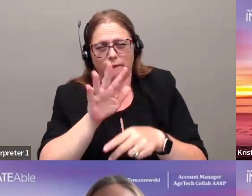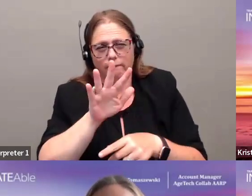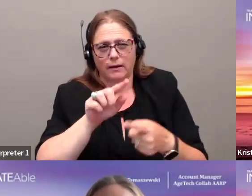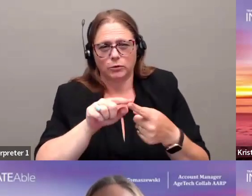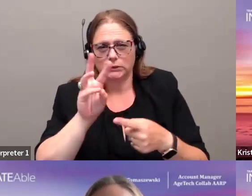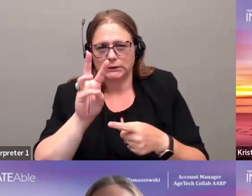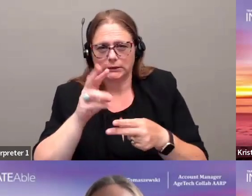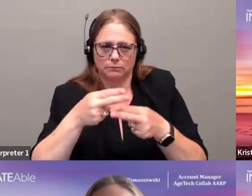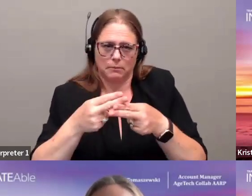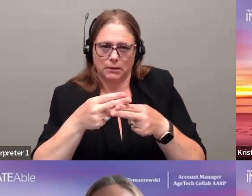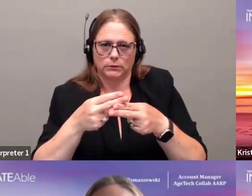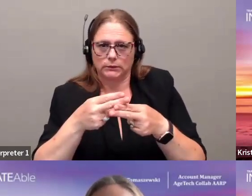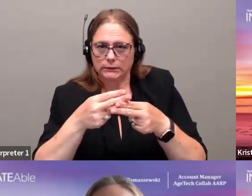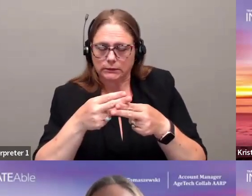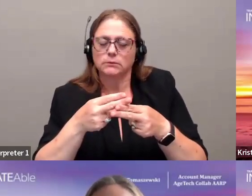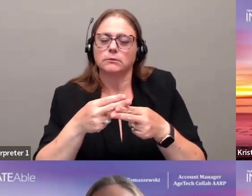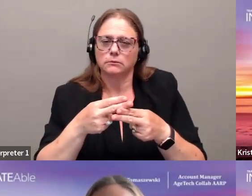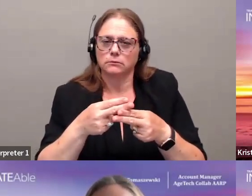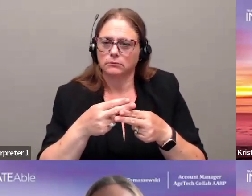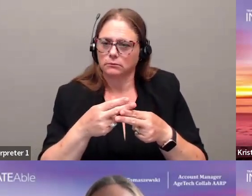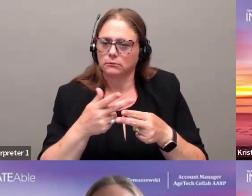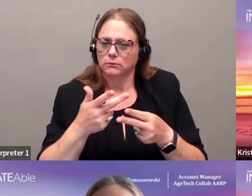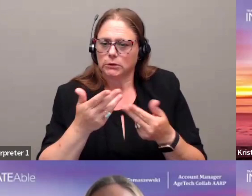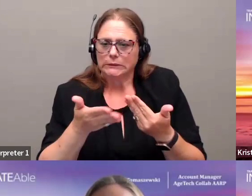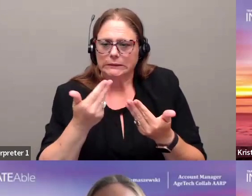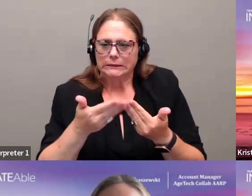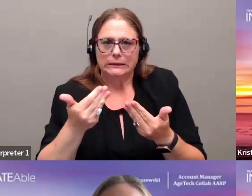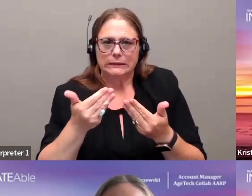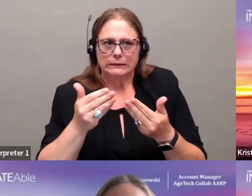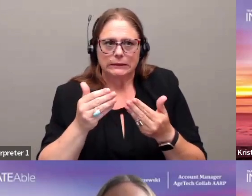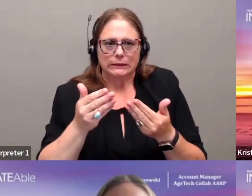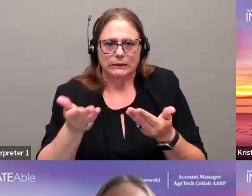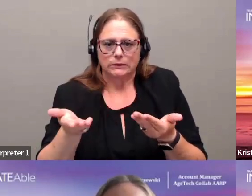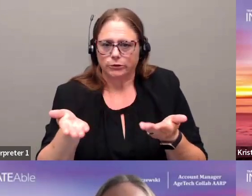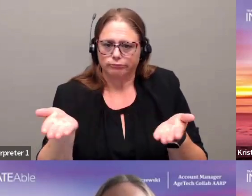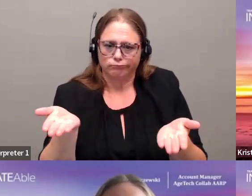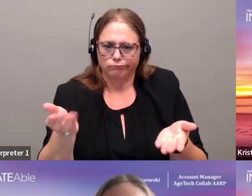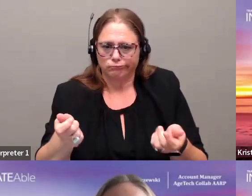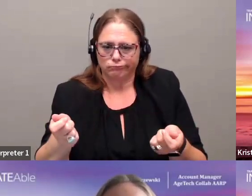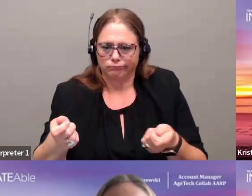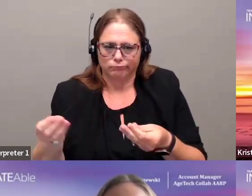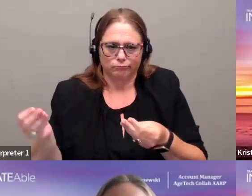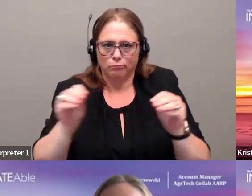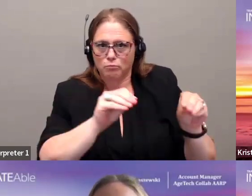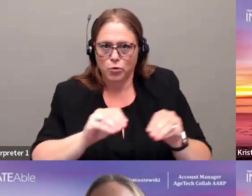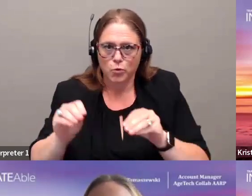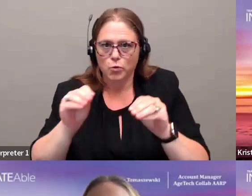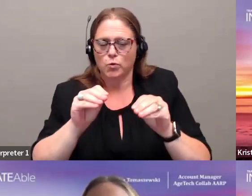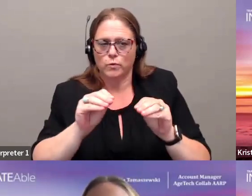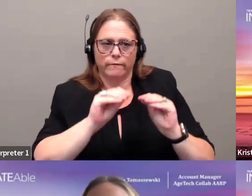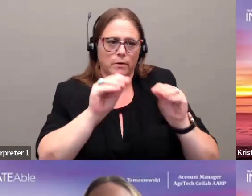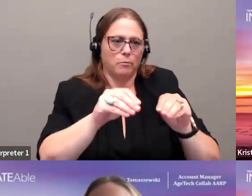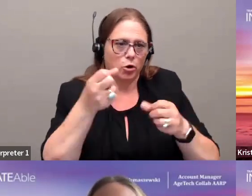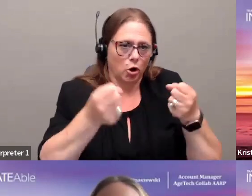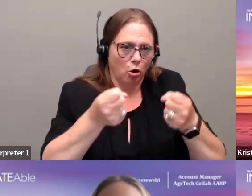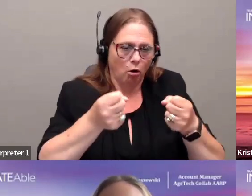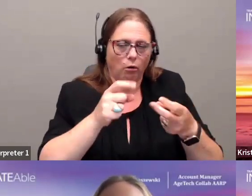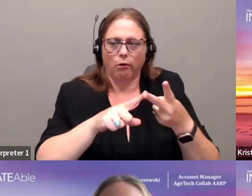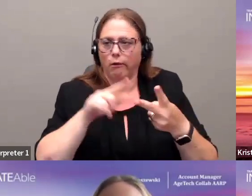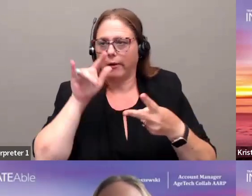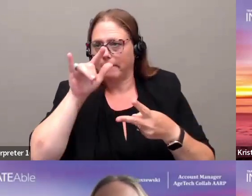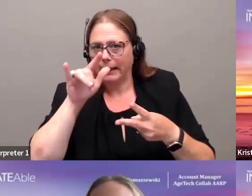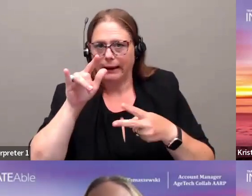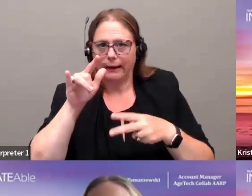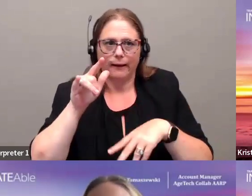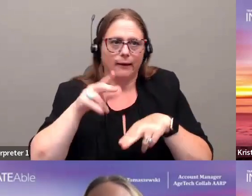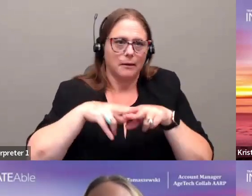pounds. So it's something that is a viable, portable, versatile mobility aid that people can get into cars with, get onto planes with, buses,